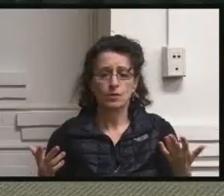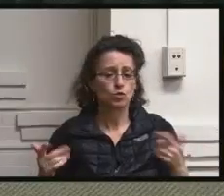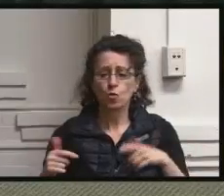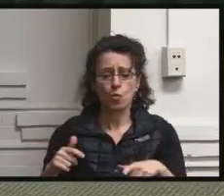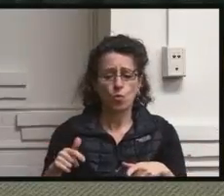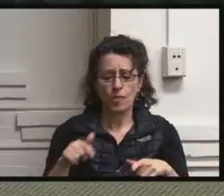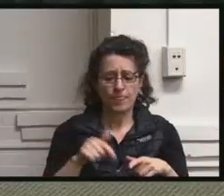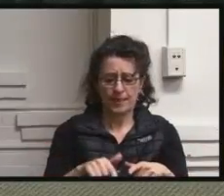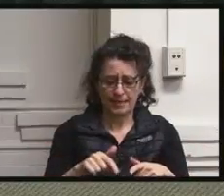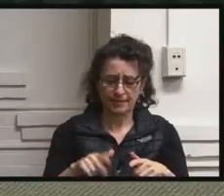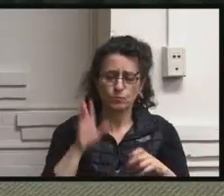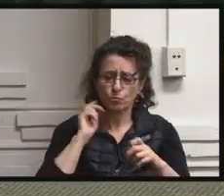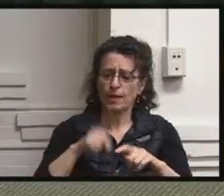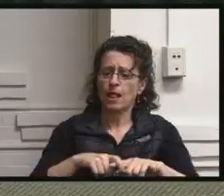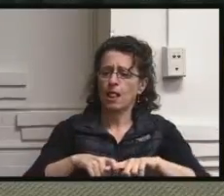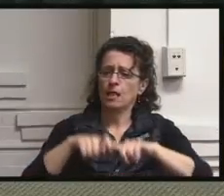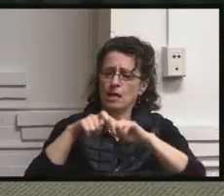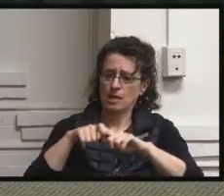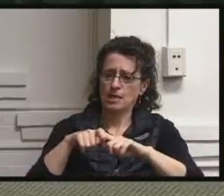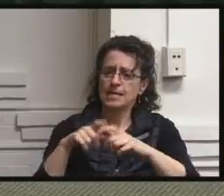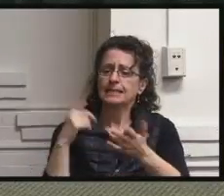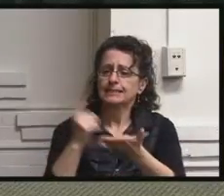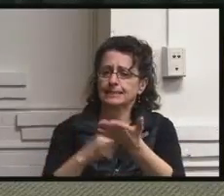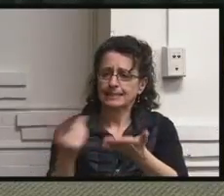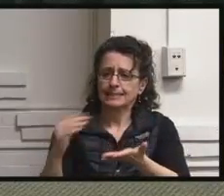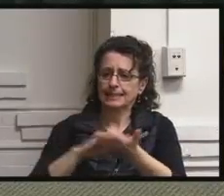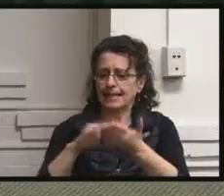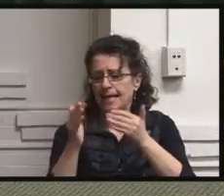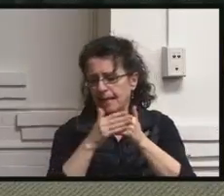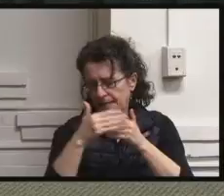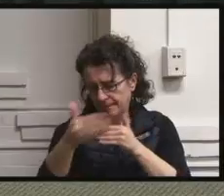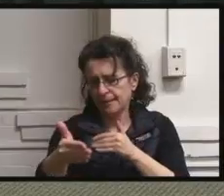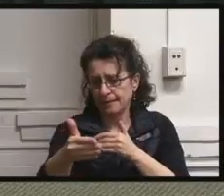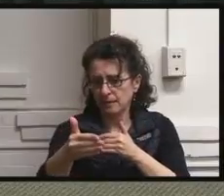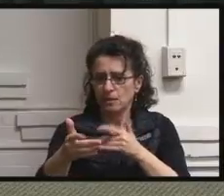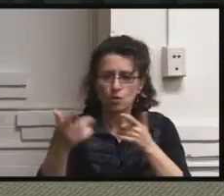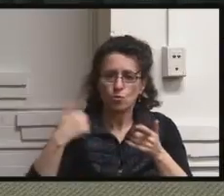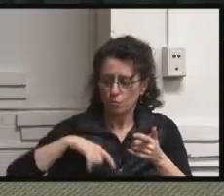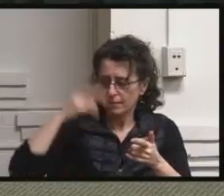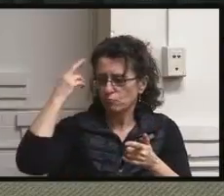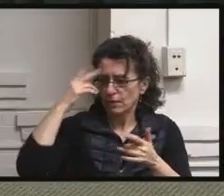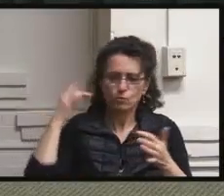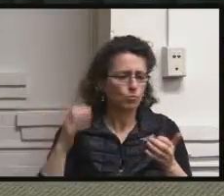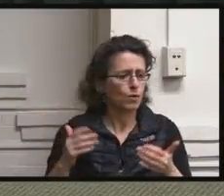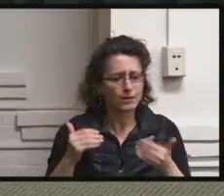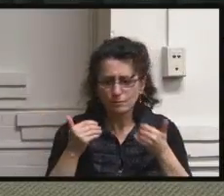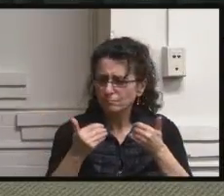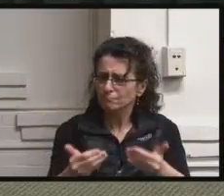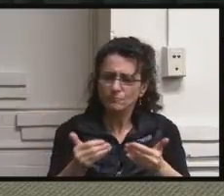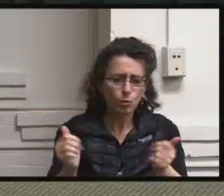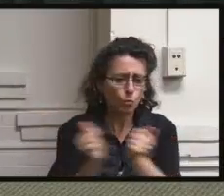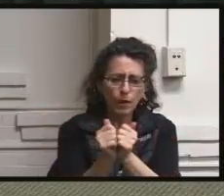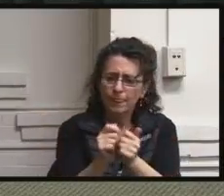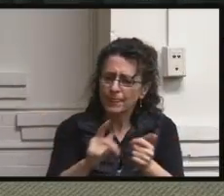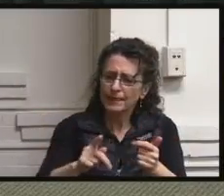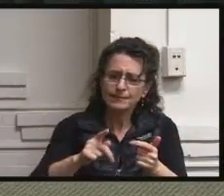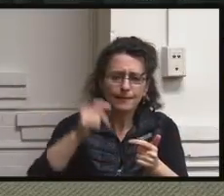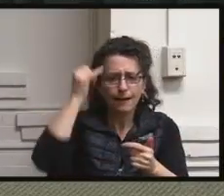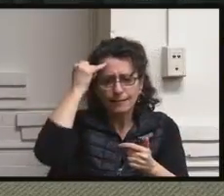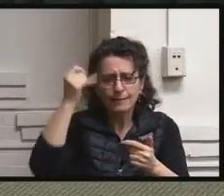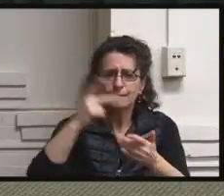discussion, recognizing that we want to try to move forward. I will note, Kate, also,